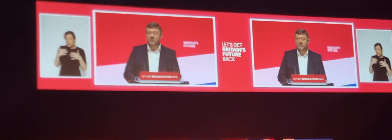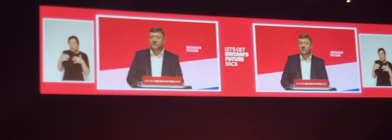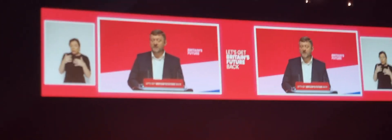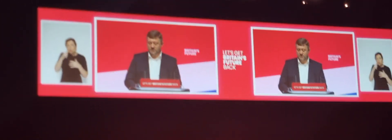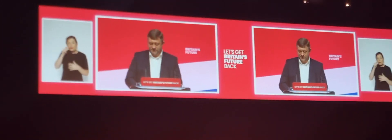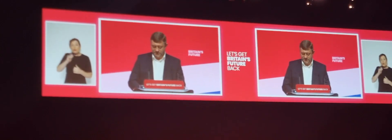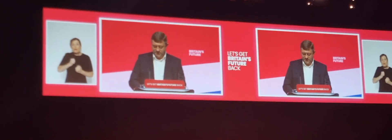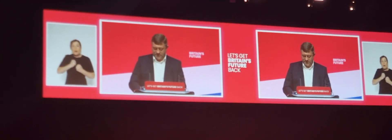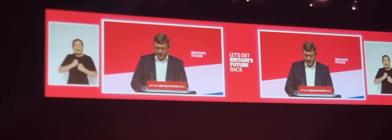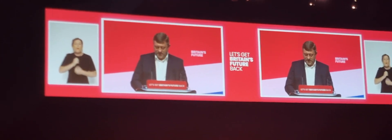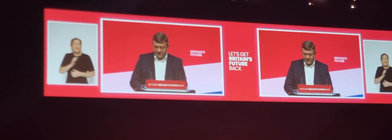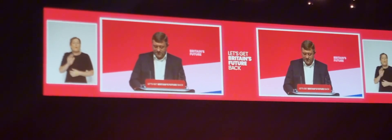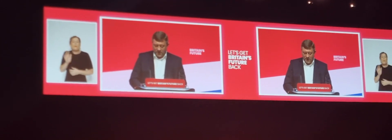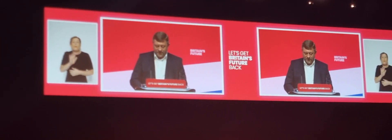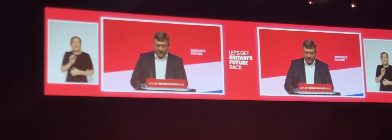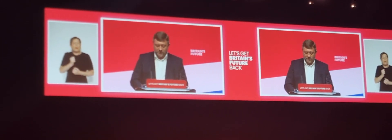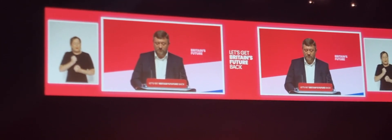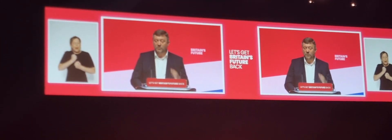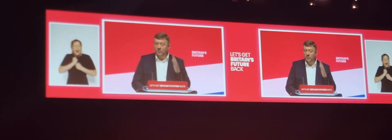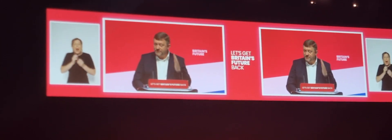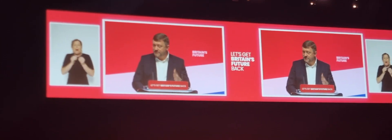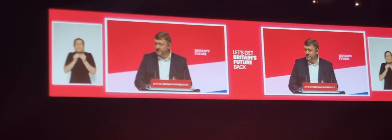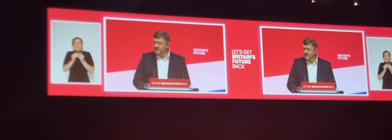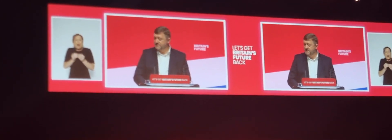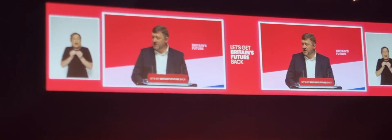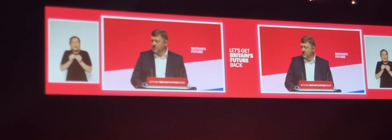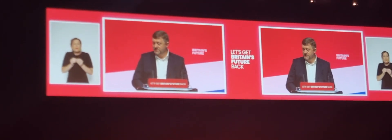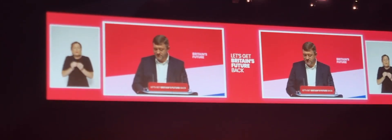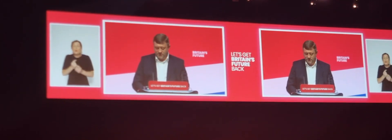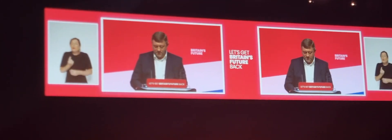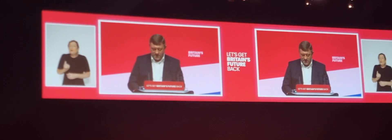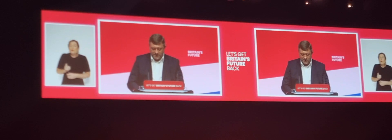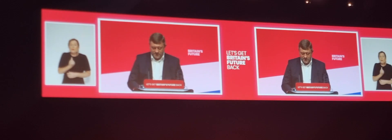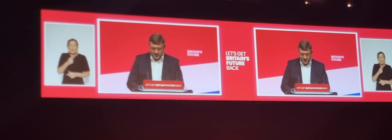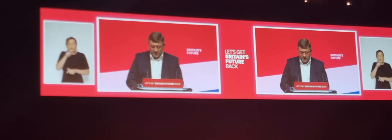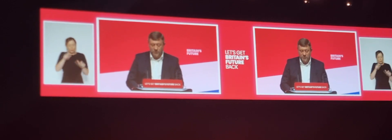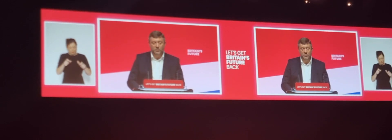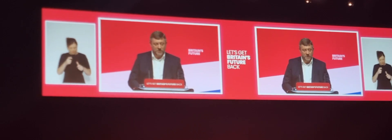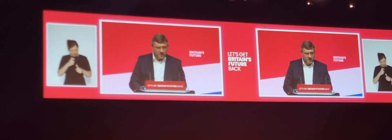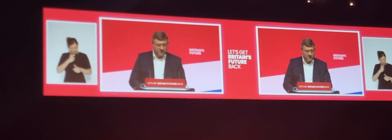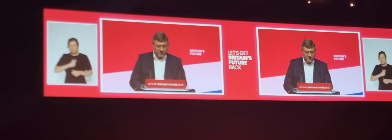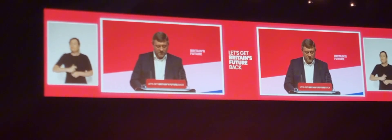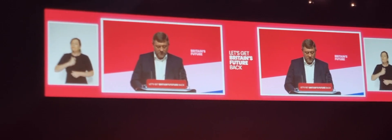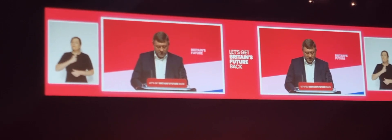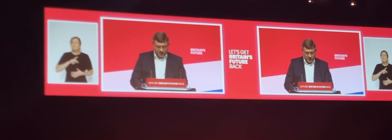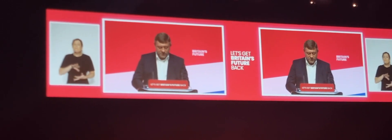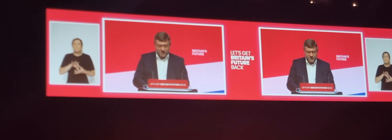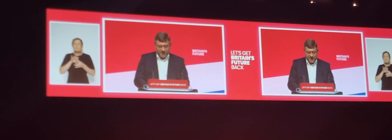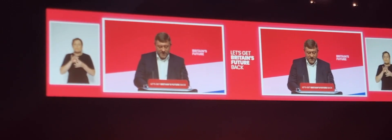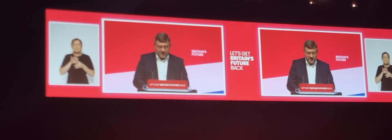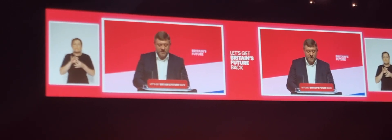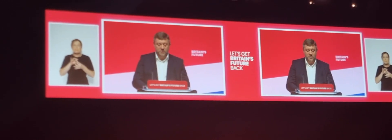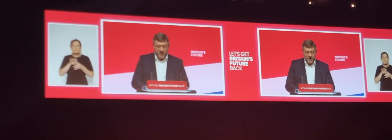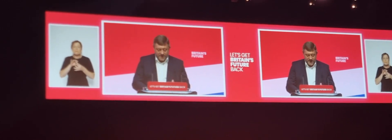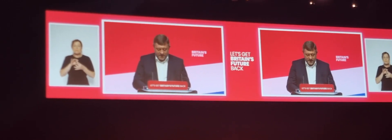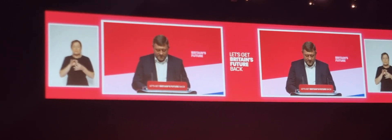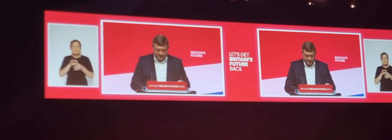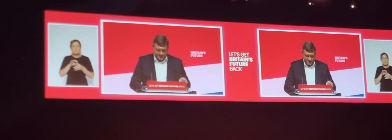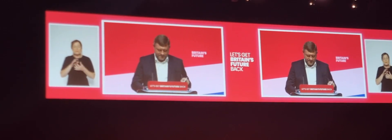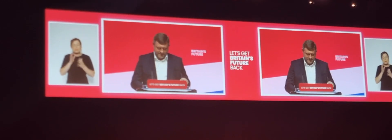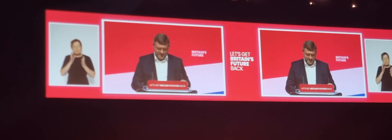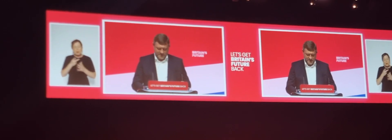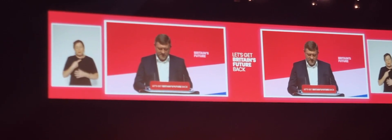about our neighbors. It's about the full world. It's about the humanity. To win it, we need to stay